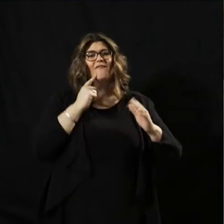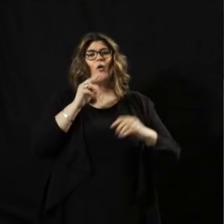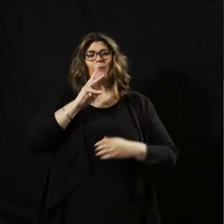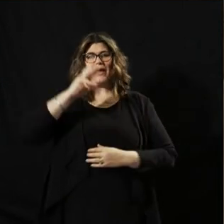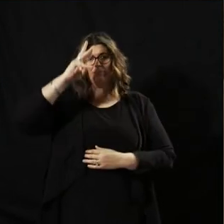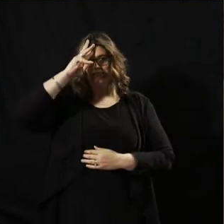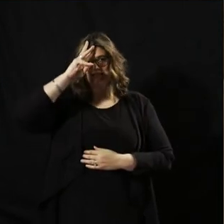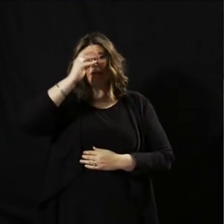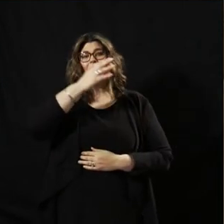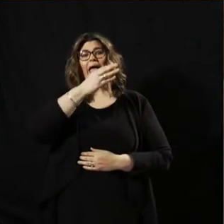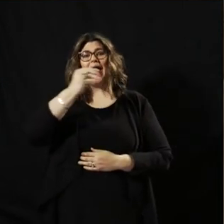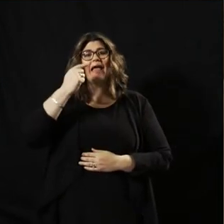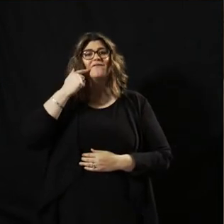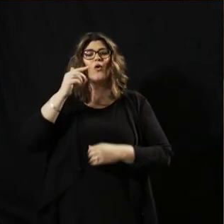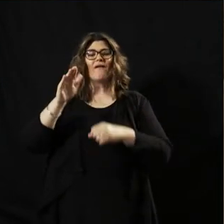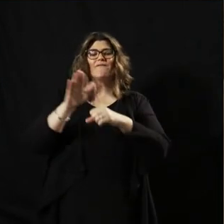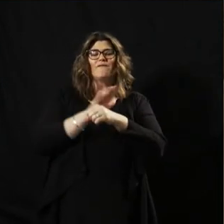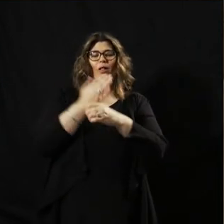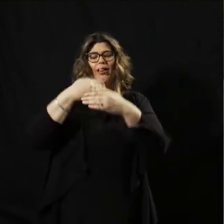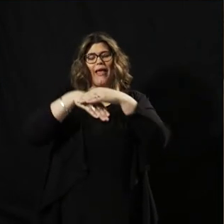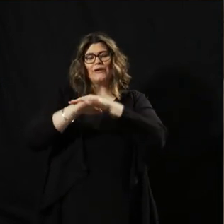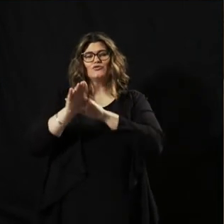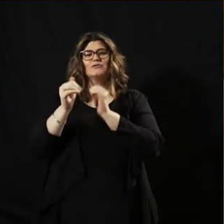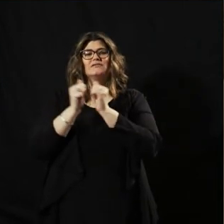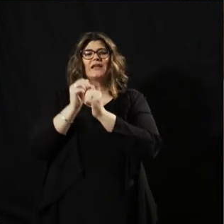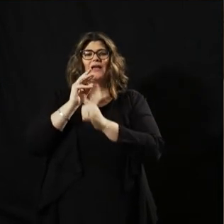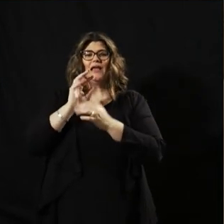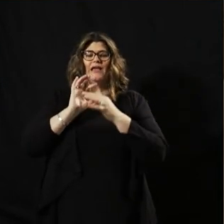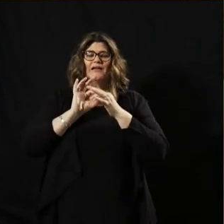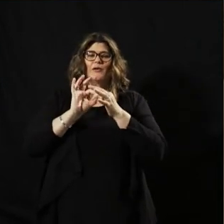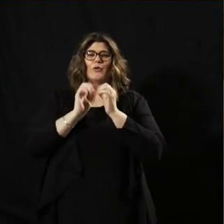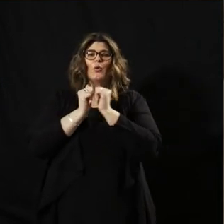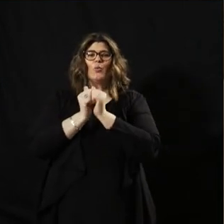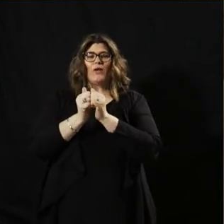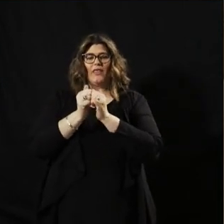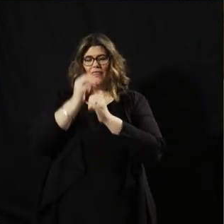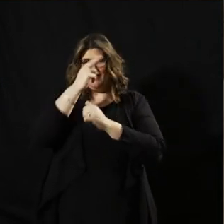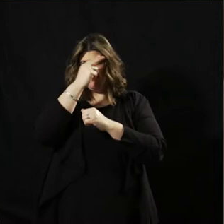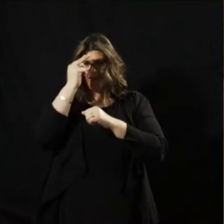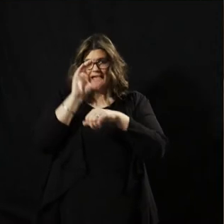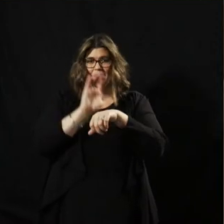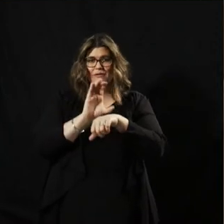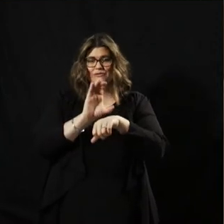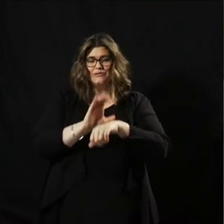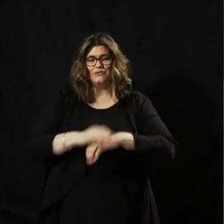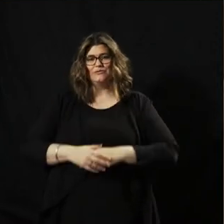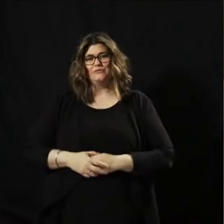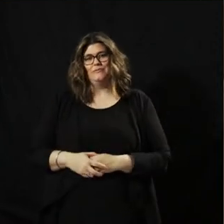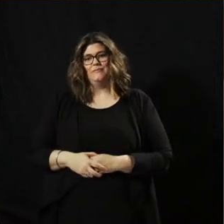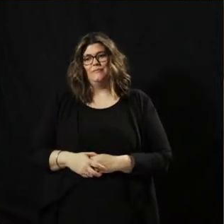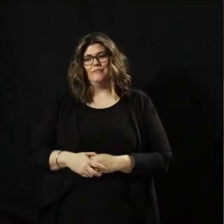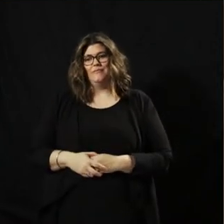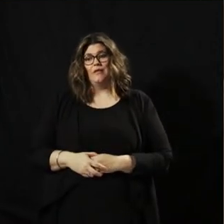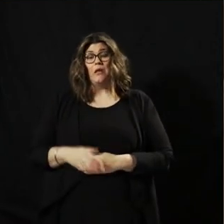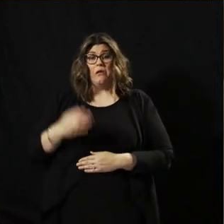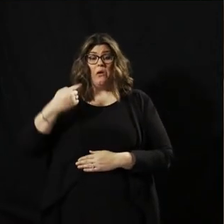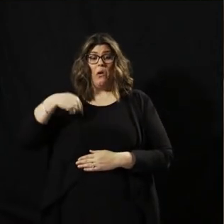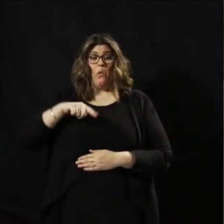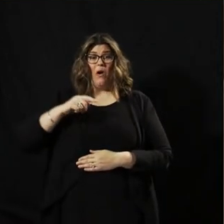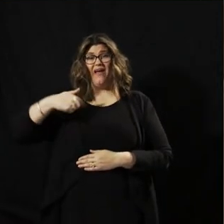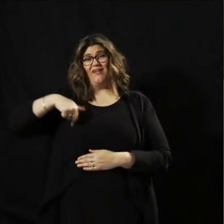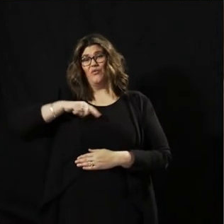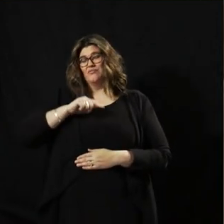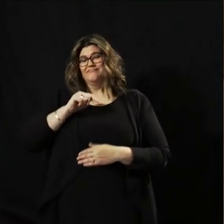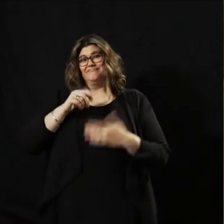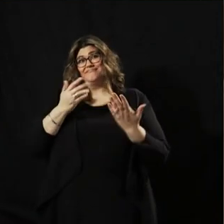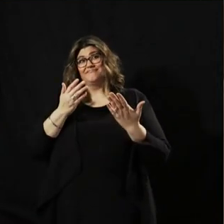baptism and for full entrance into full communion into the life of the church. While Providence has not